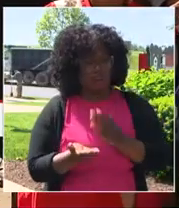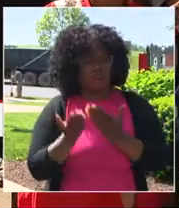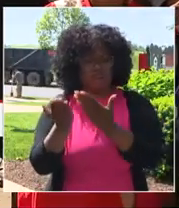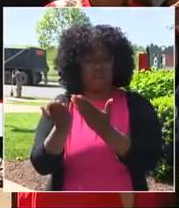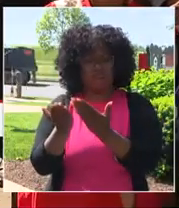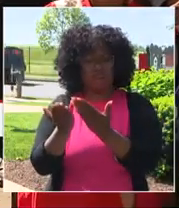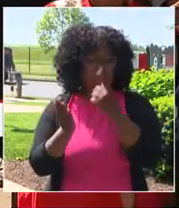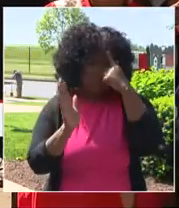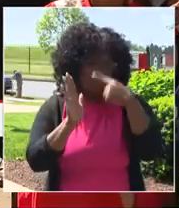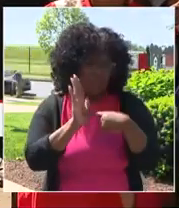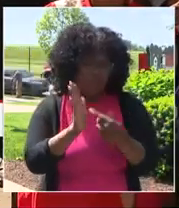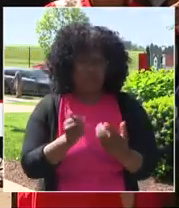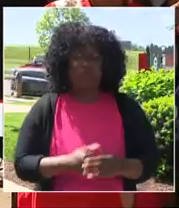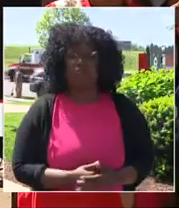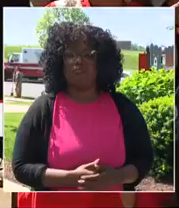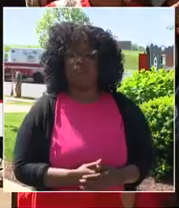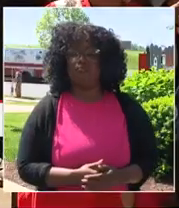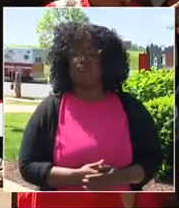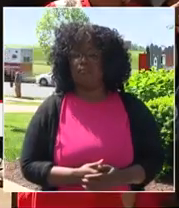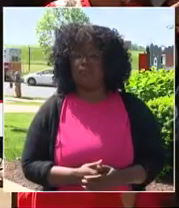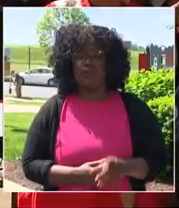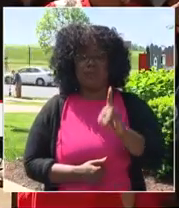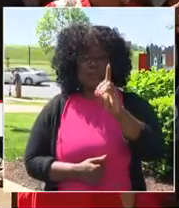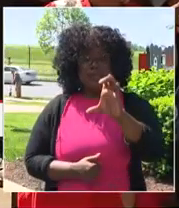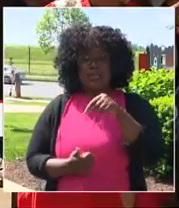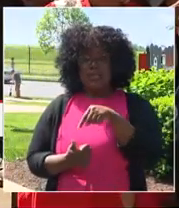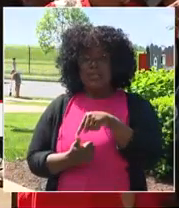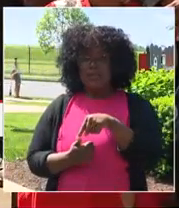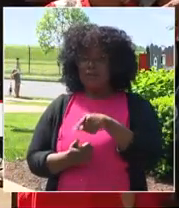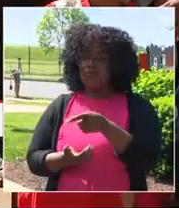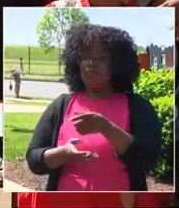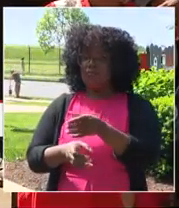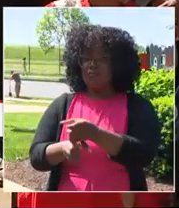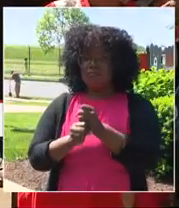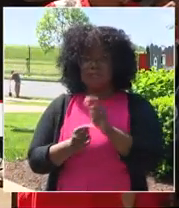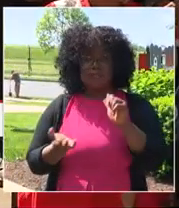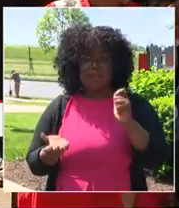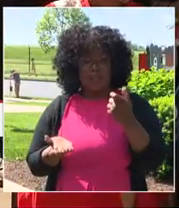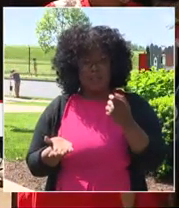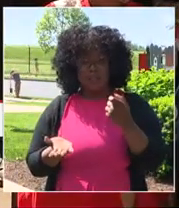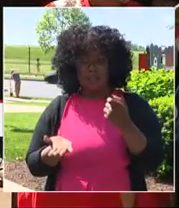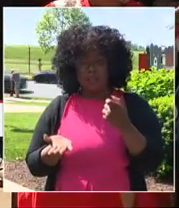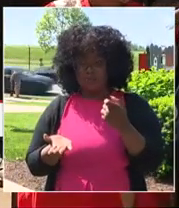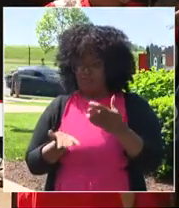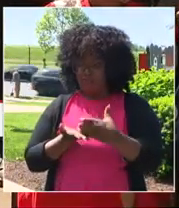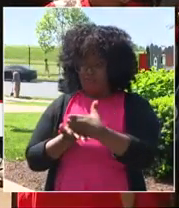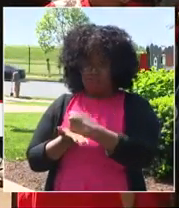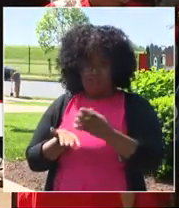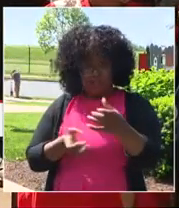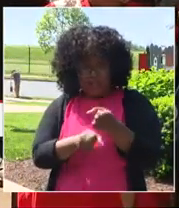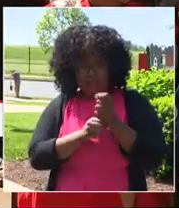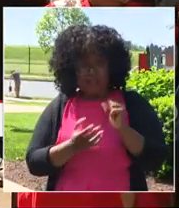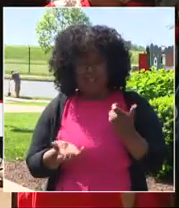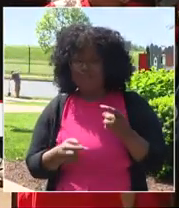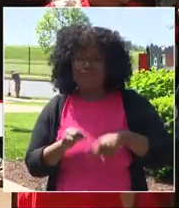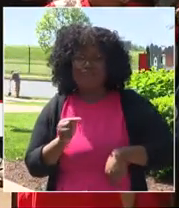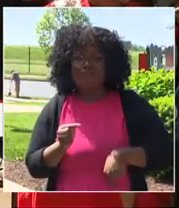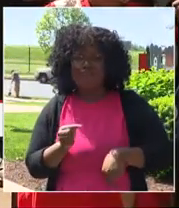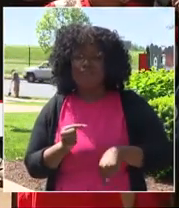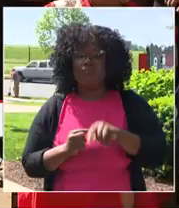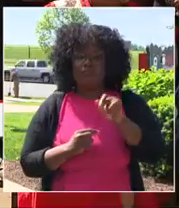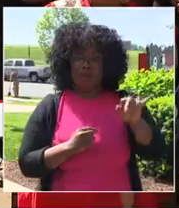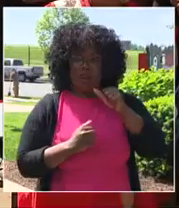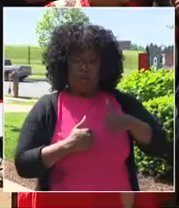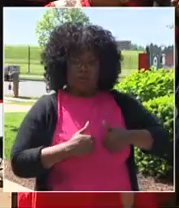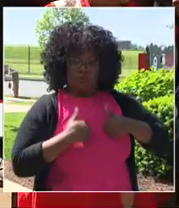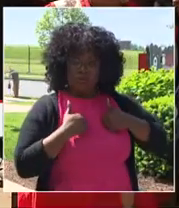cannot tax income earned in D.C. by non-residents, depriving D.C. of more than